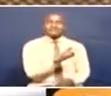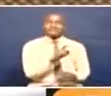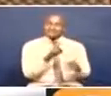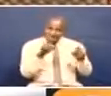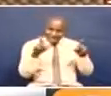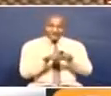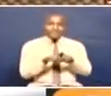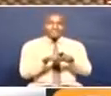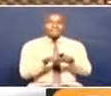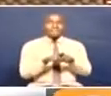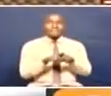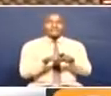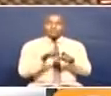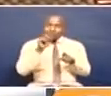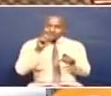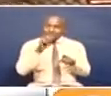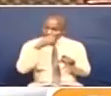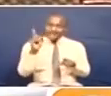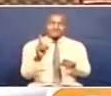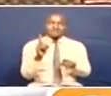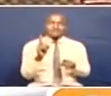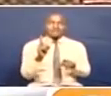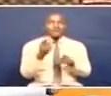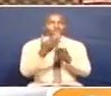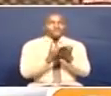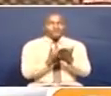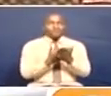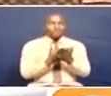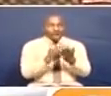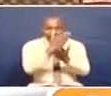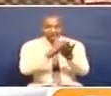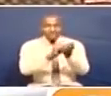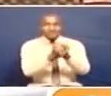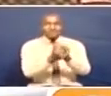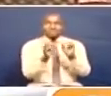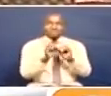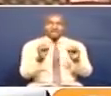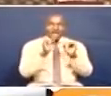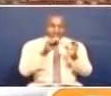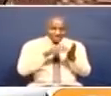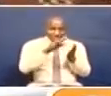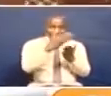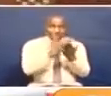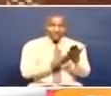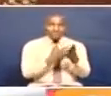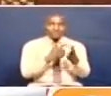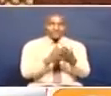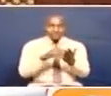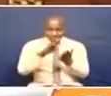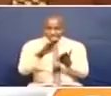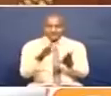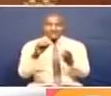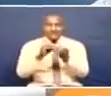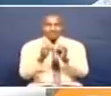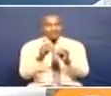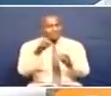form that you are supposed to send. Yes. The form cannot change midway. If you are supposed to send the form and you send a figure,